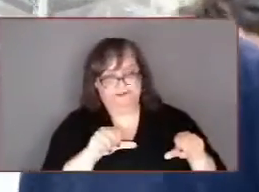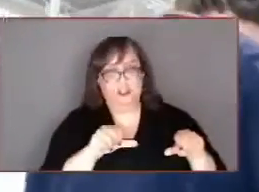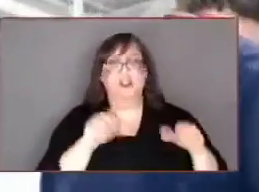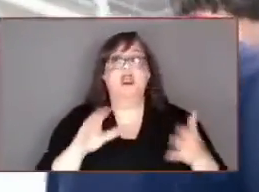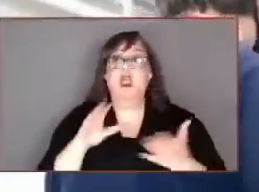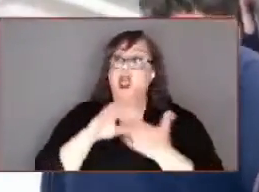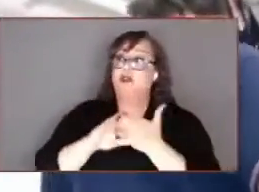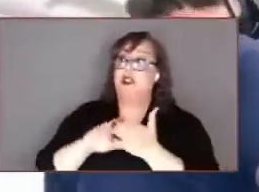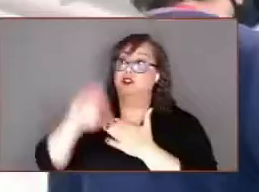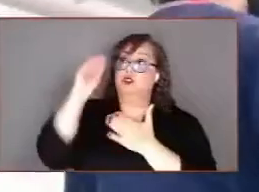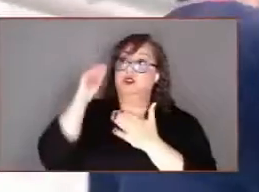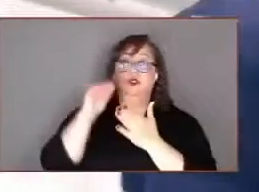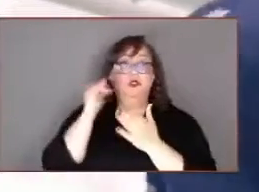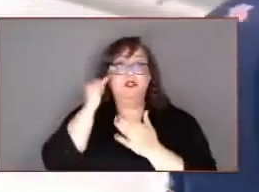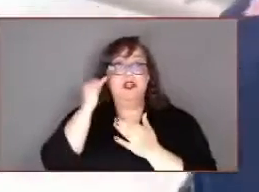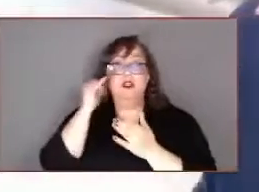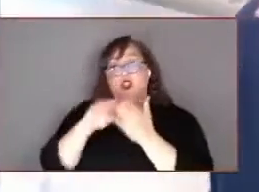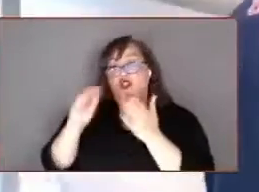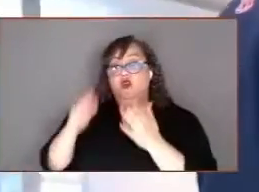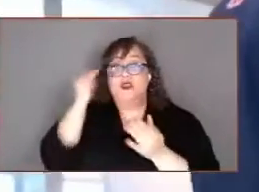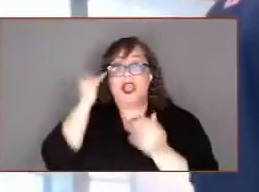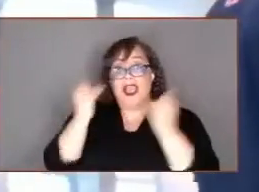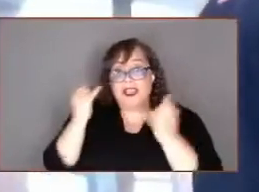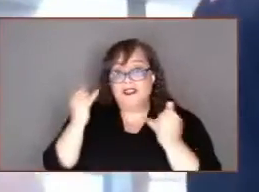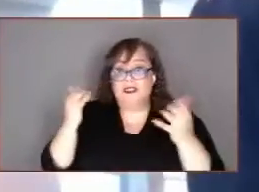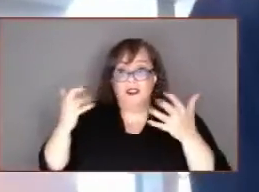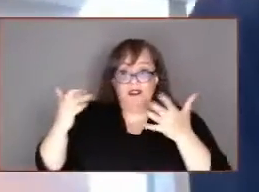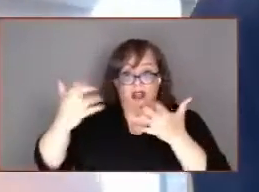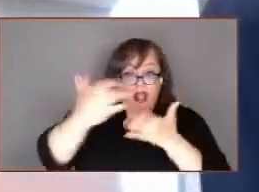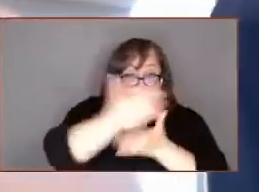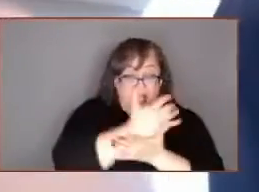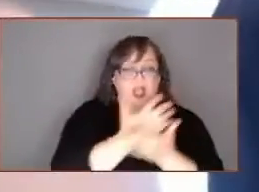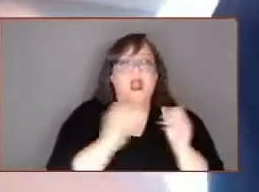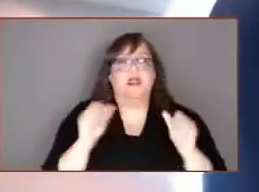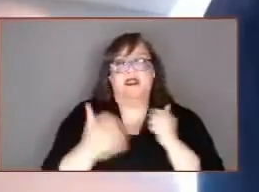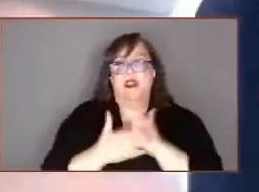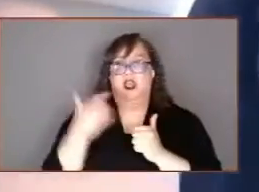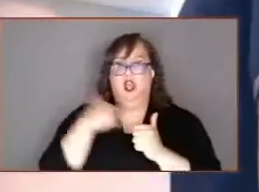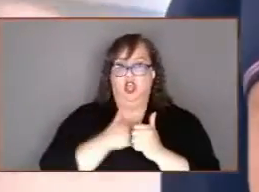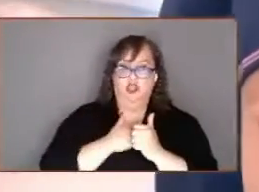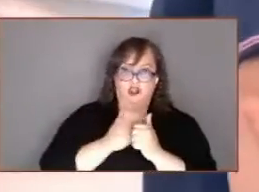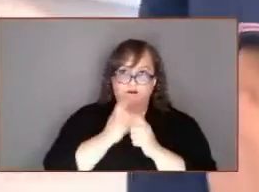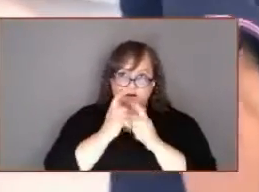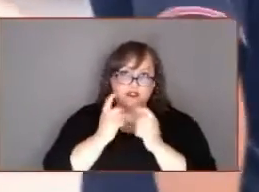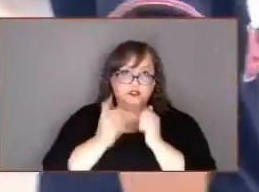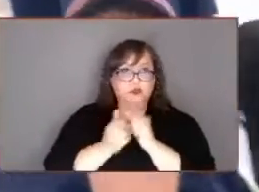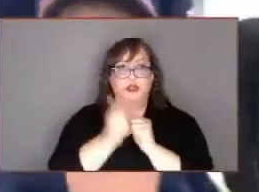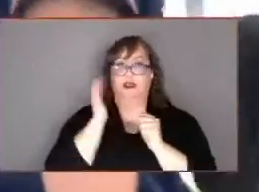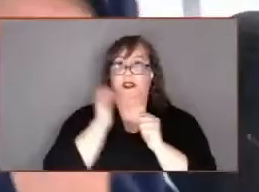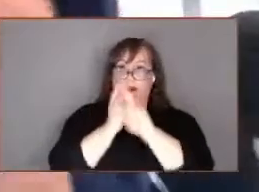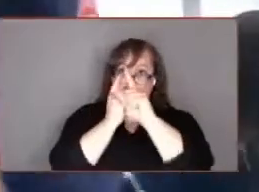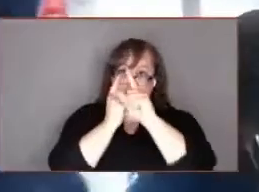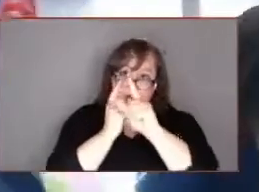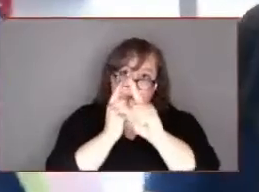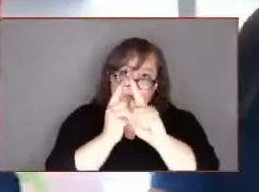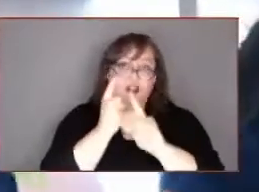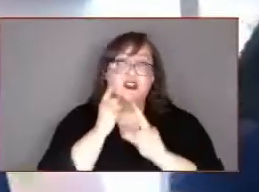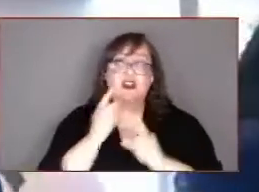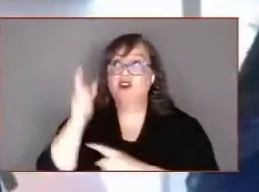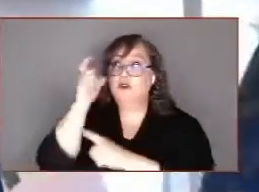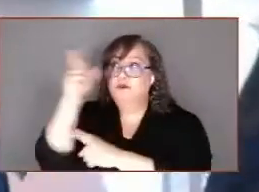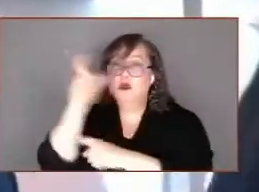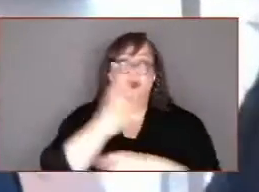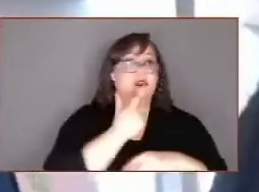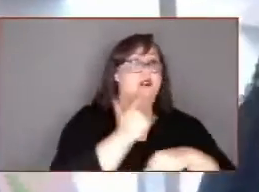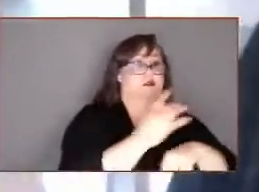future crewed missions to places like Mars and the Moon. Today is day 1 of this year's competition, and teams are operating their